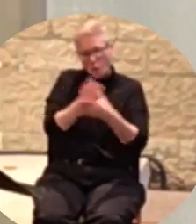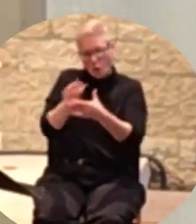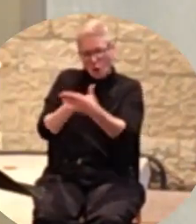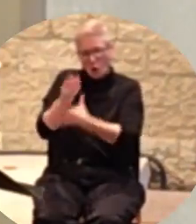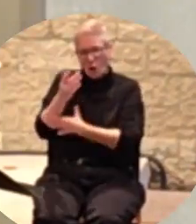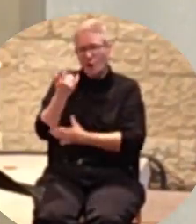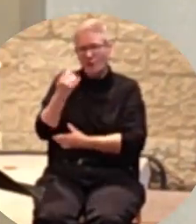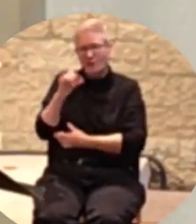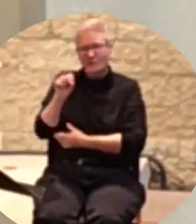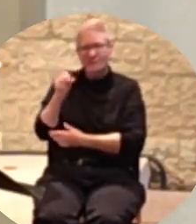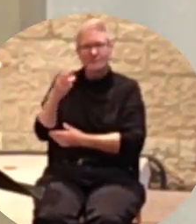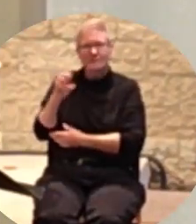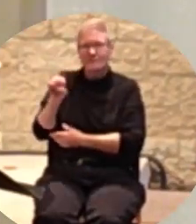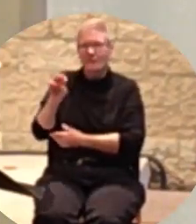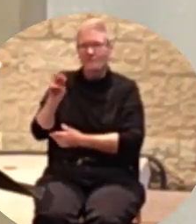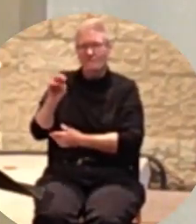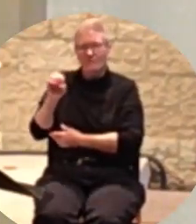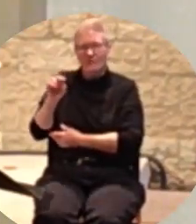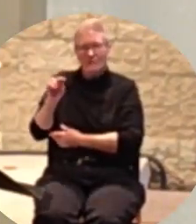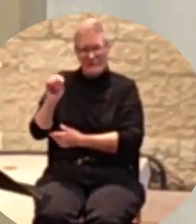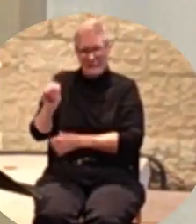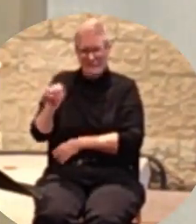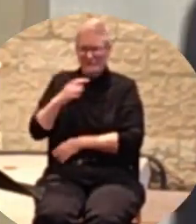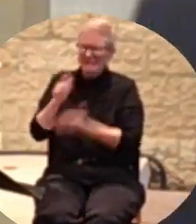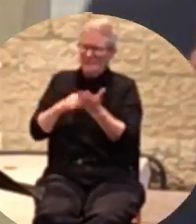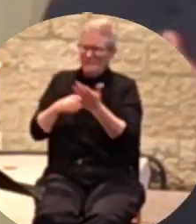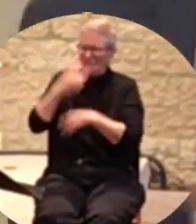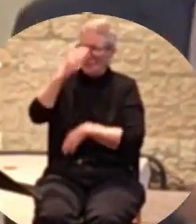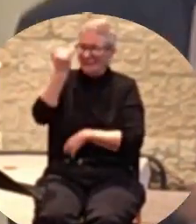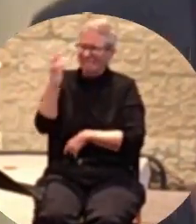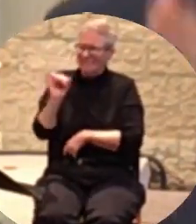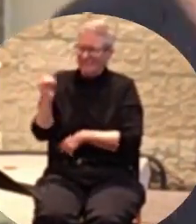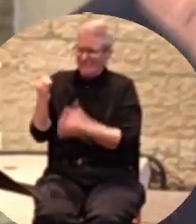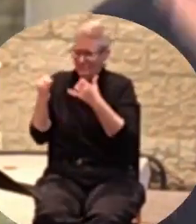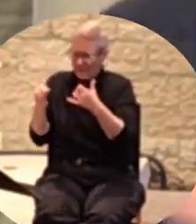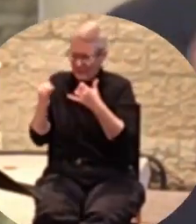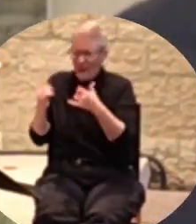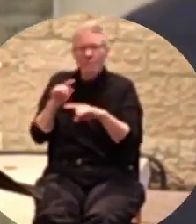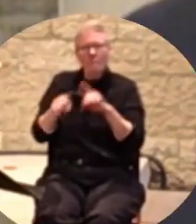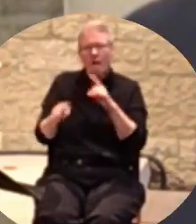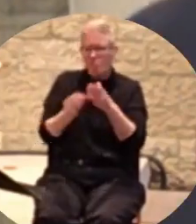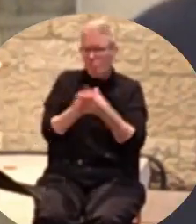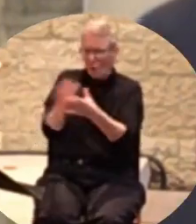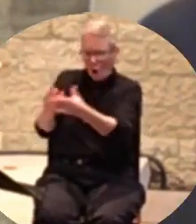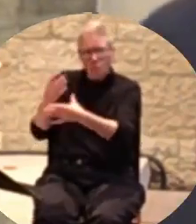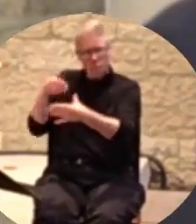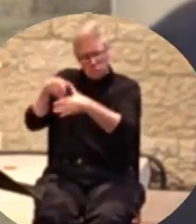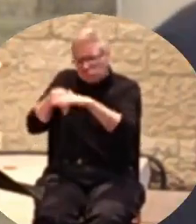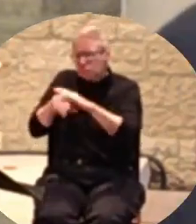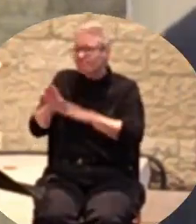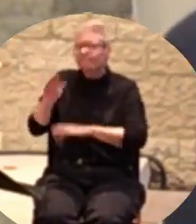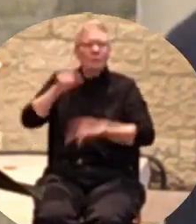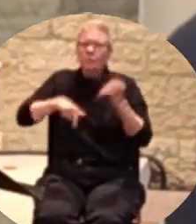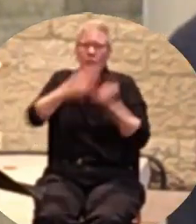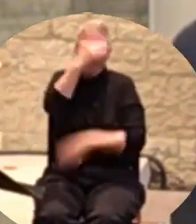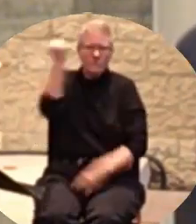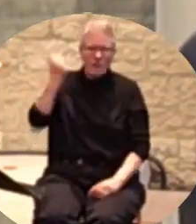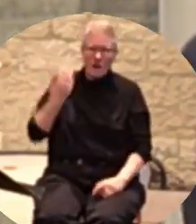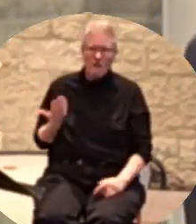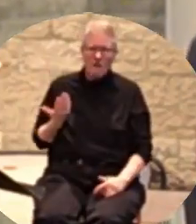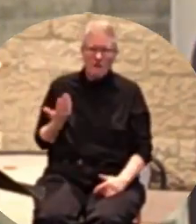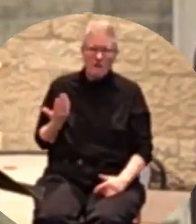Garden of Gethsemane just like I did now. But obviously the Garden of Gethsemane, we cannot forget that. Because this is where Jesus